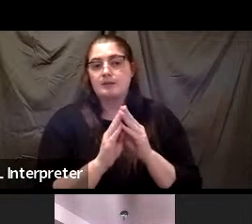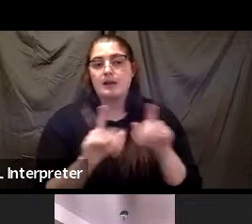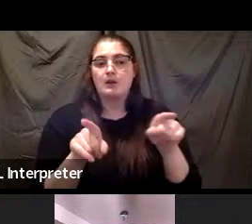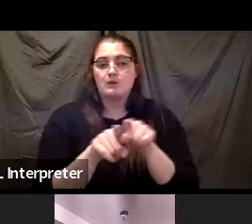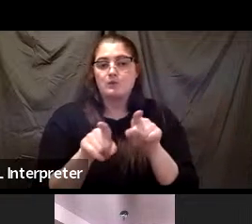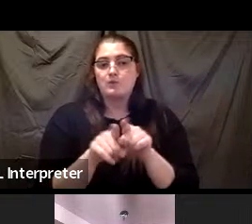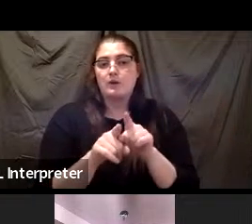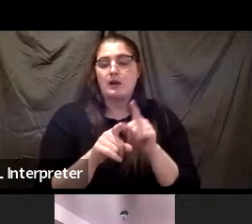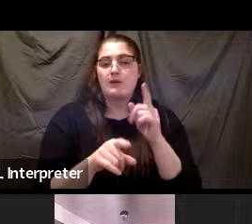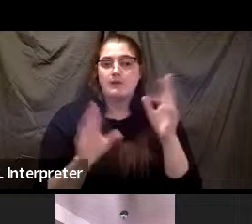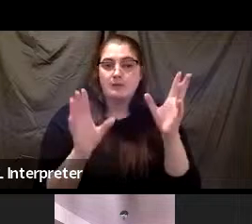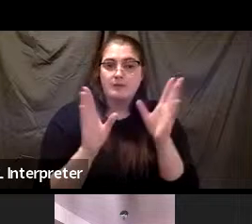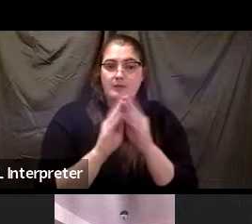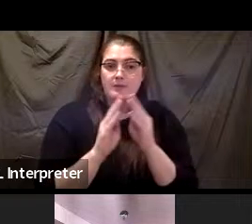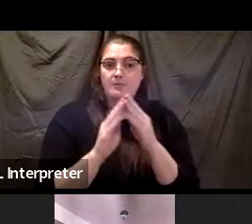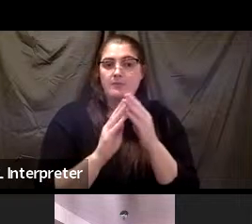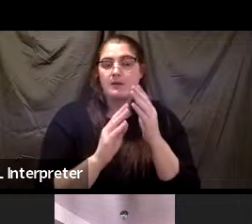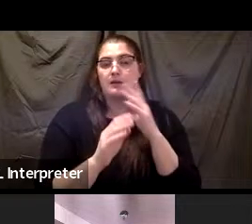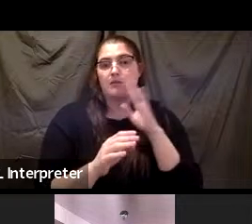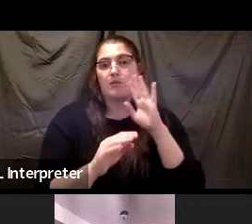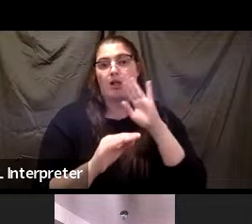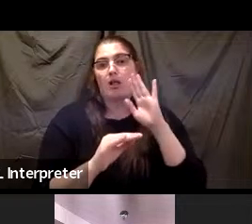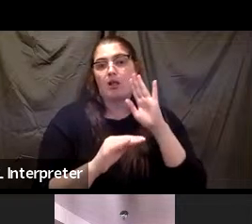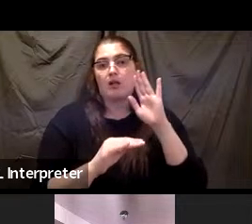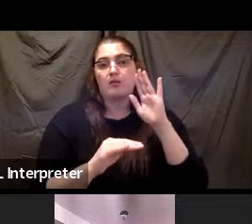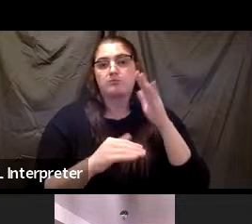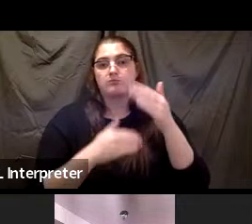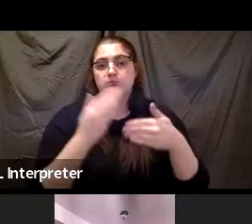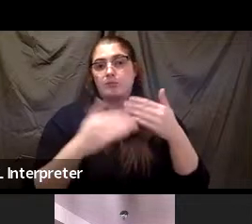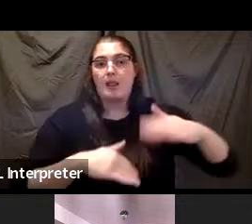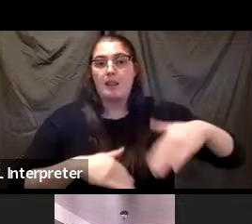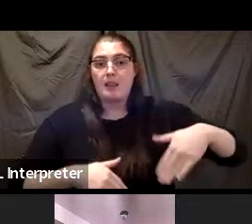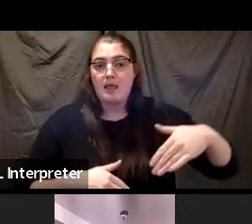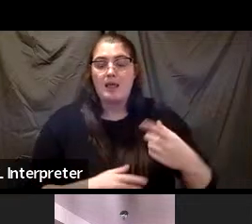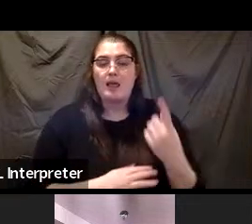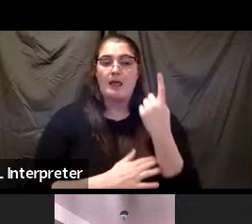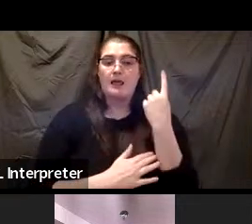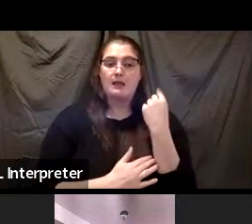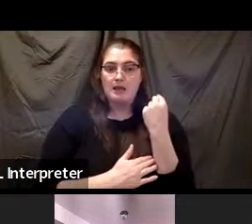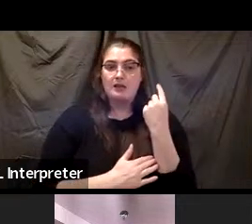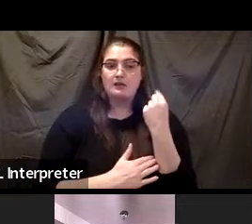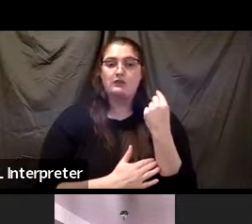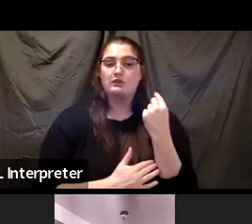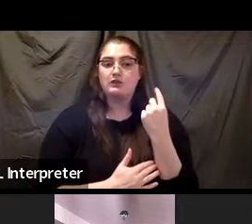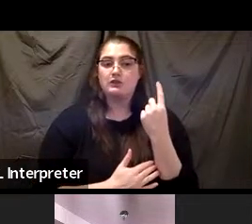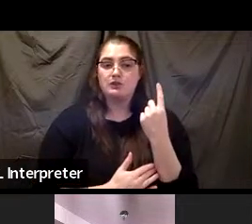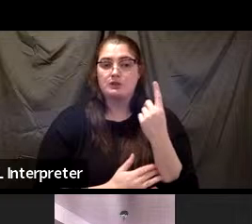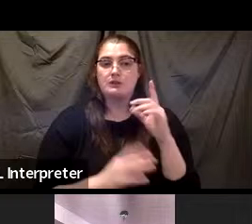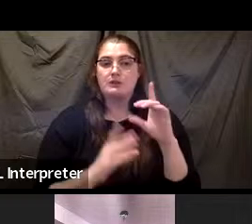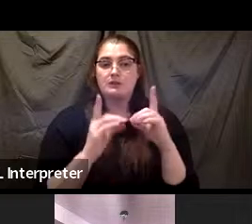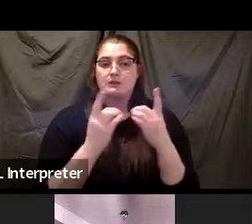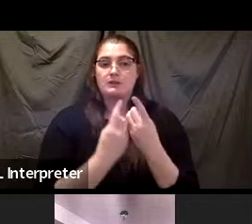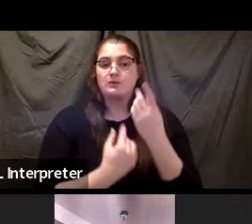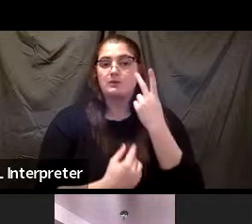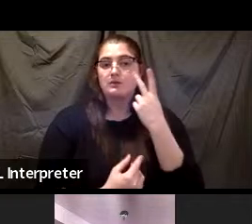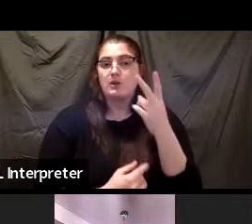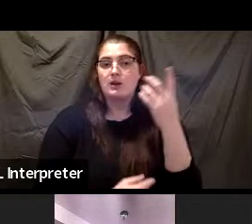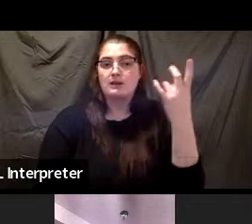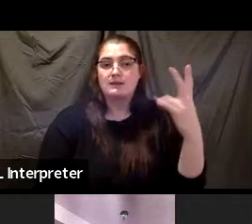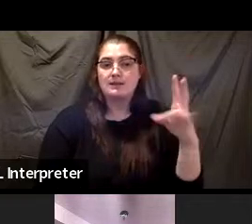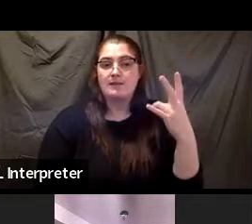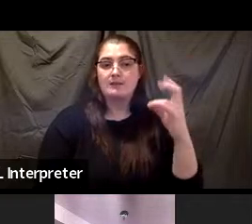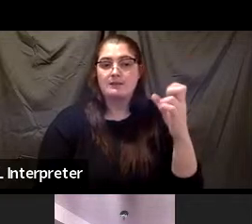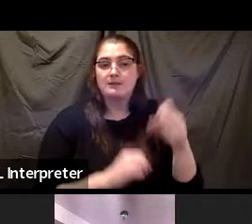It ran well into the evening hours. Last year, the district saw